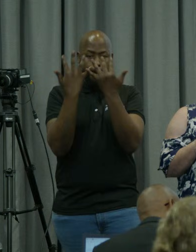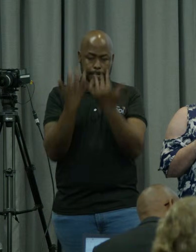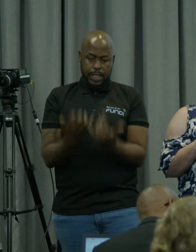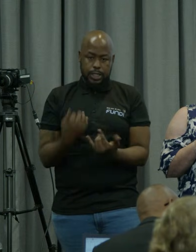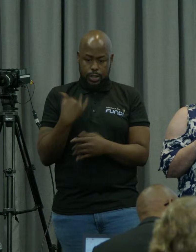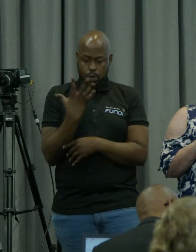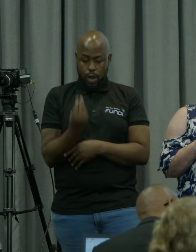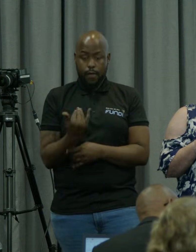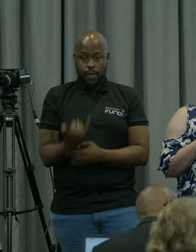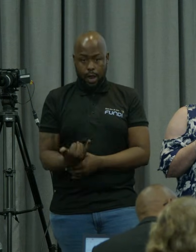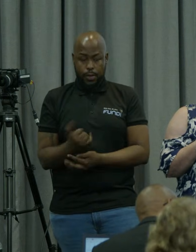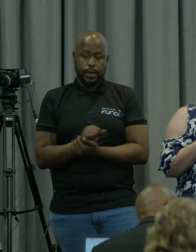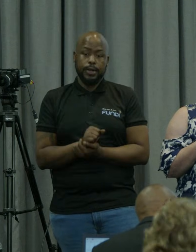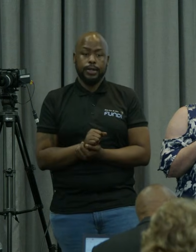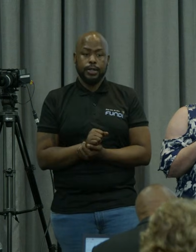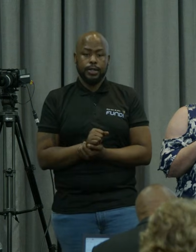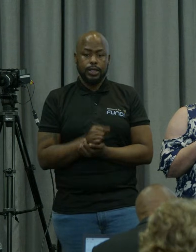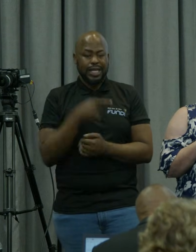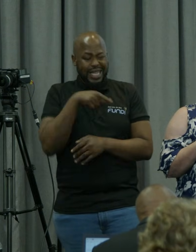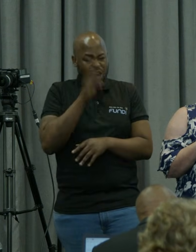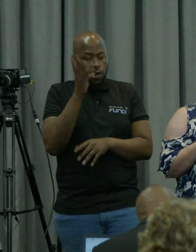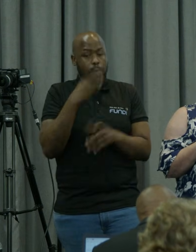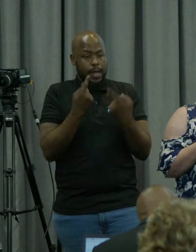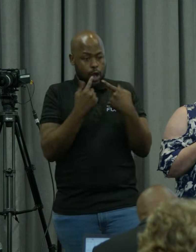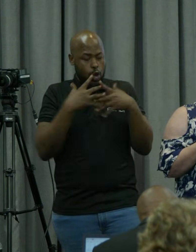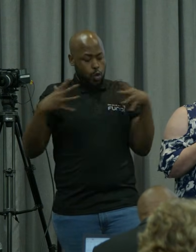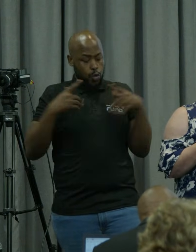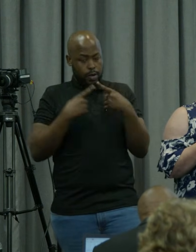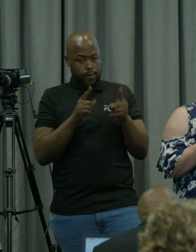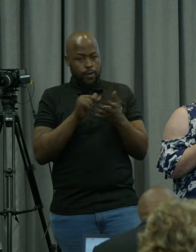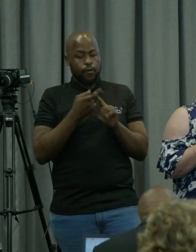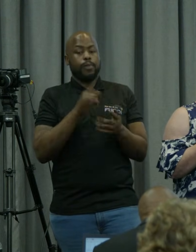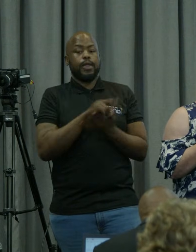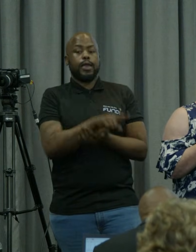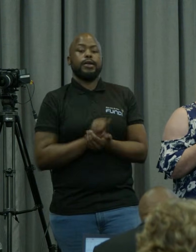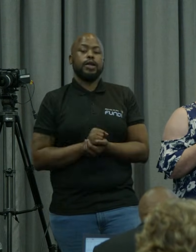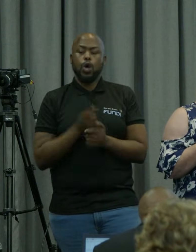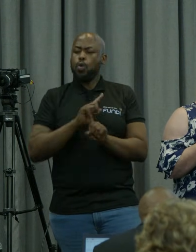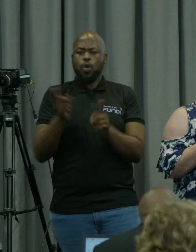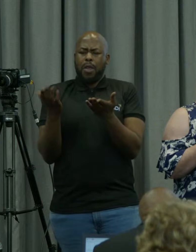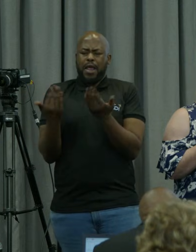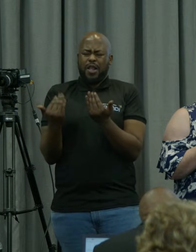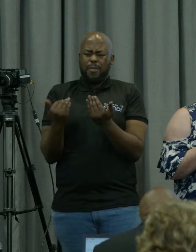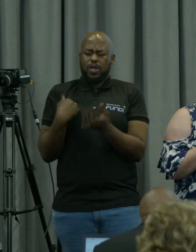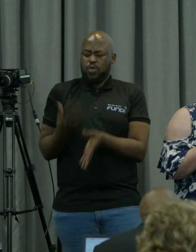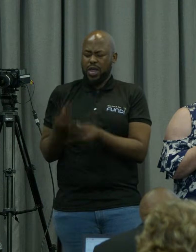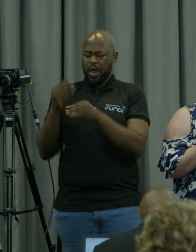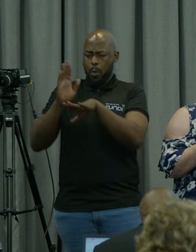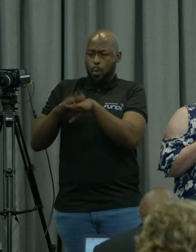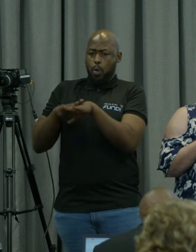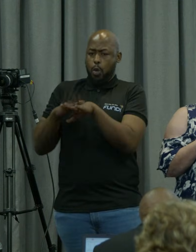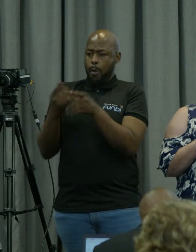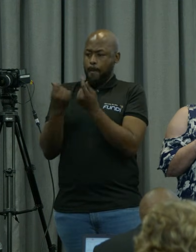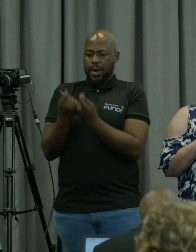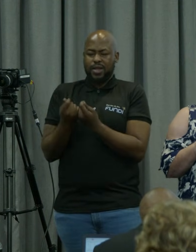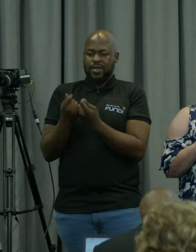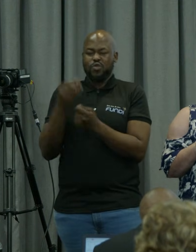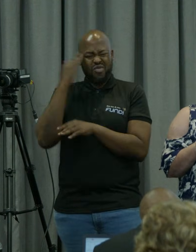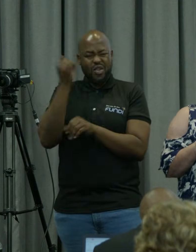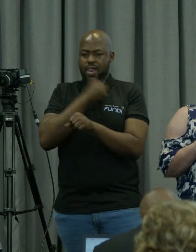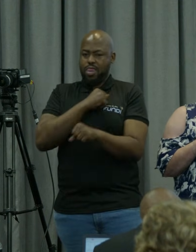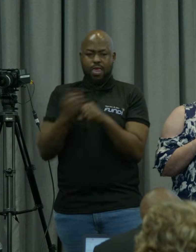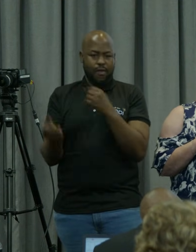moment. All right, that's going to be the difference. We're not going to expect to get extra money because we know that's not going to